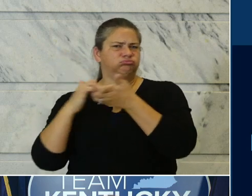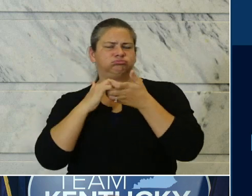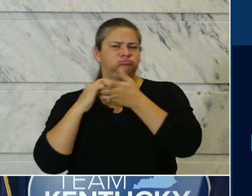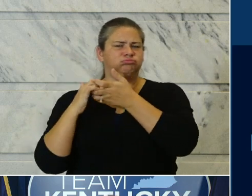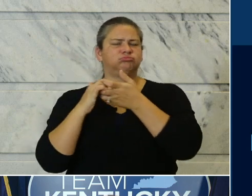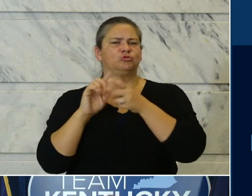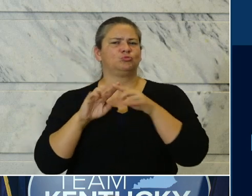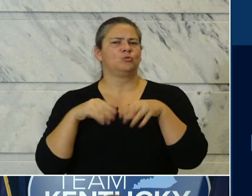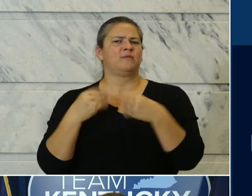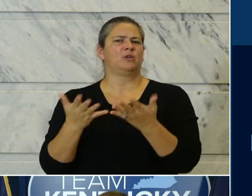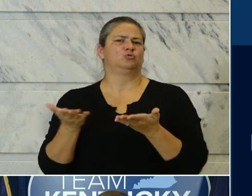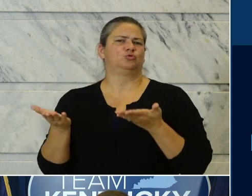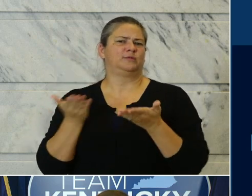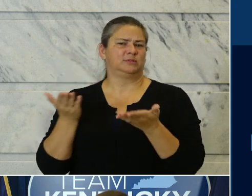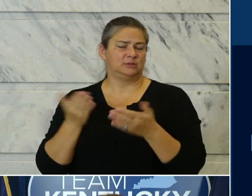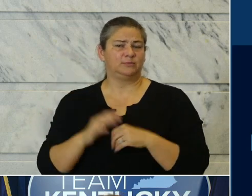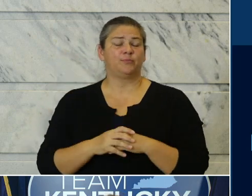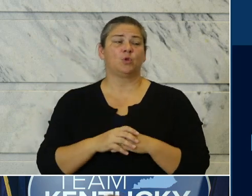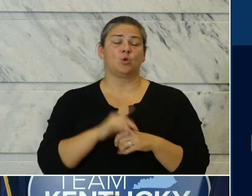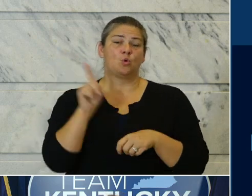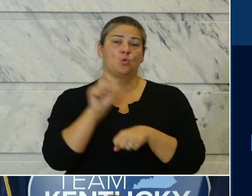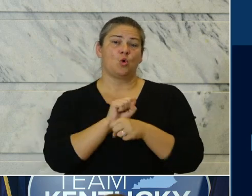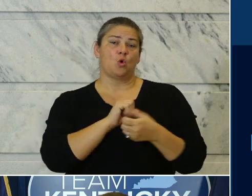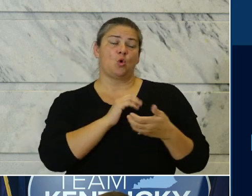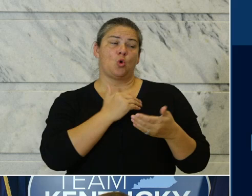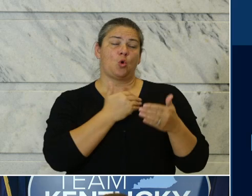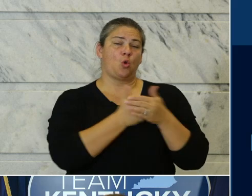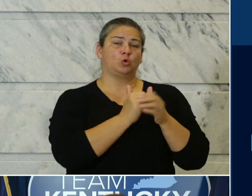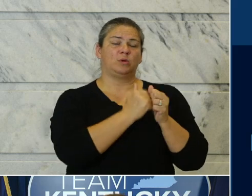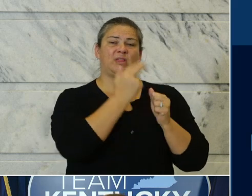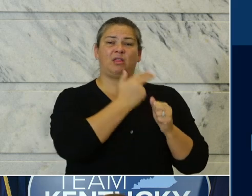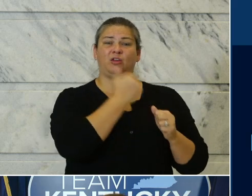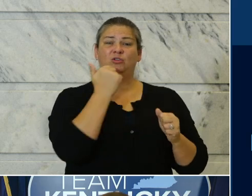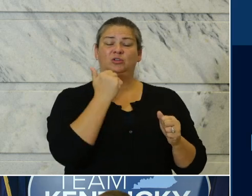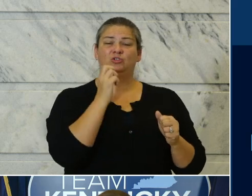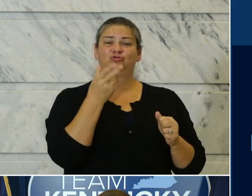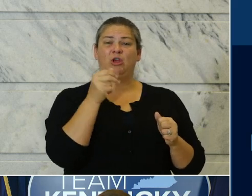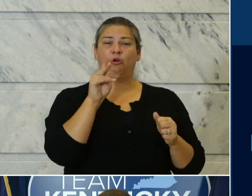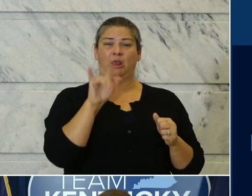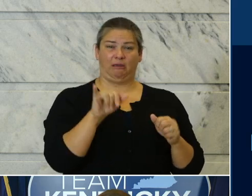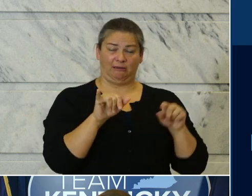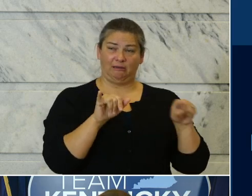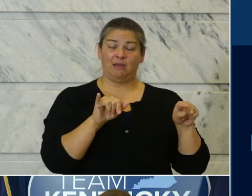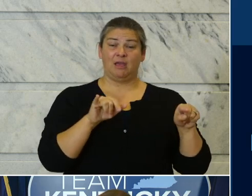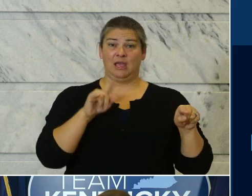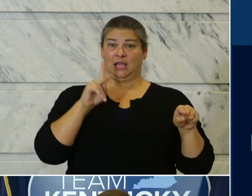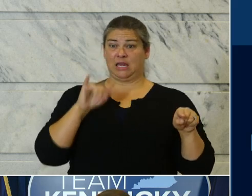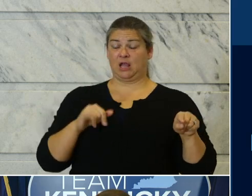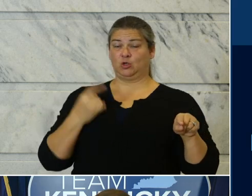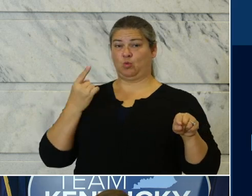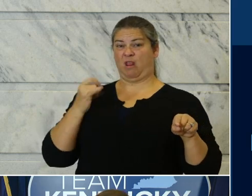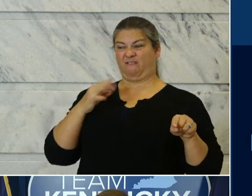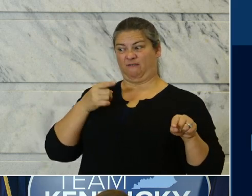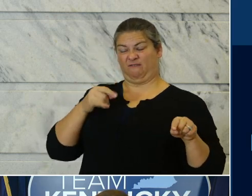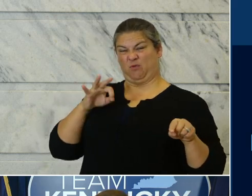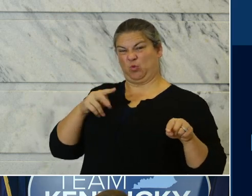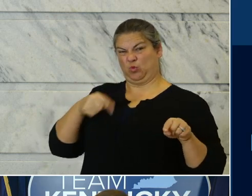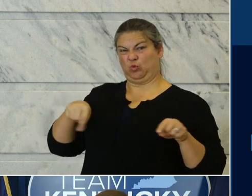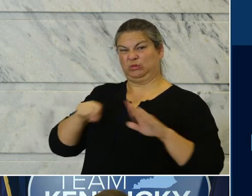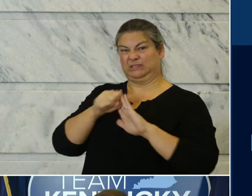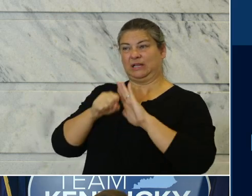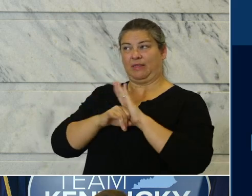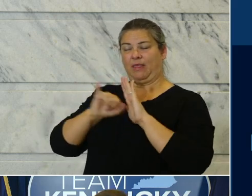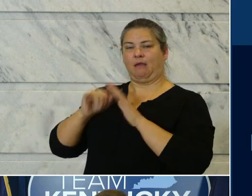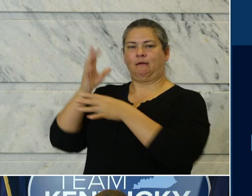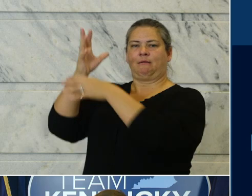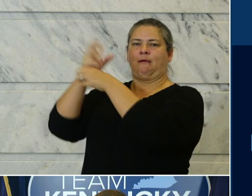work closely with Catholic Charities, and Kentucky is one of only 4 states to receive this award. It's really important because you